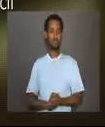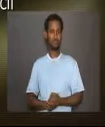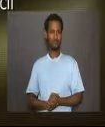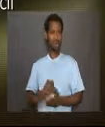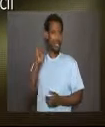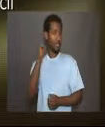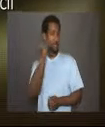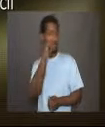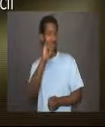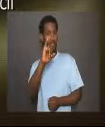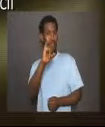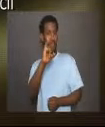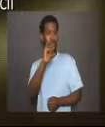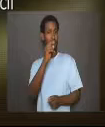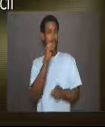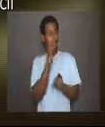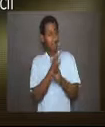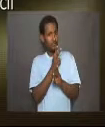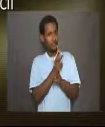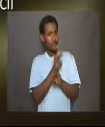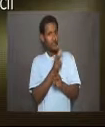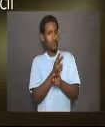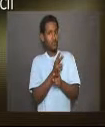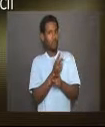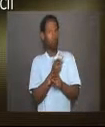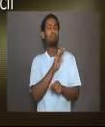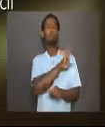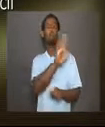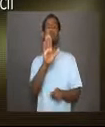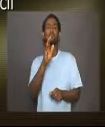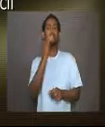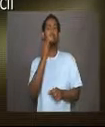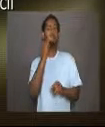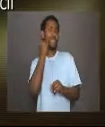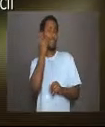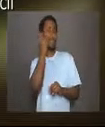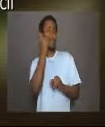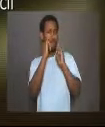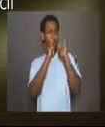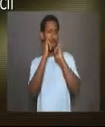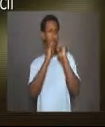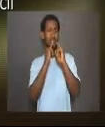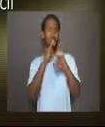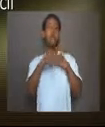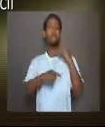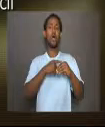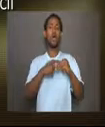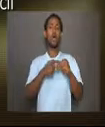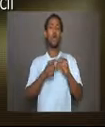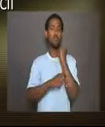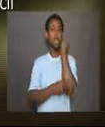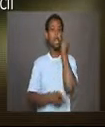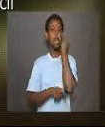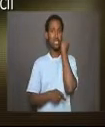Another idea is to keep yourself informed about political issues and